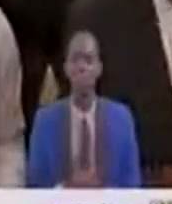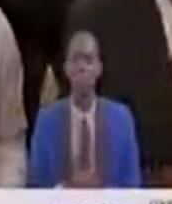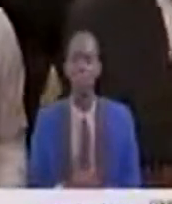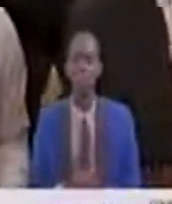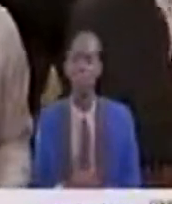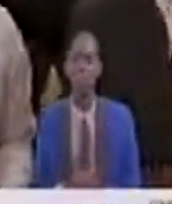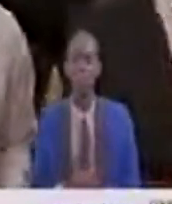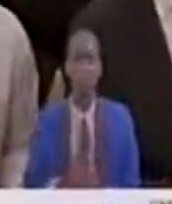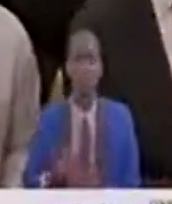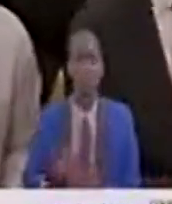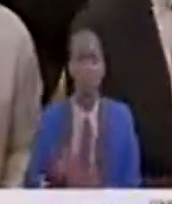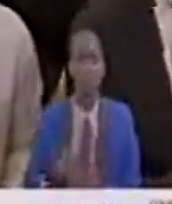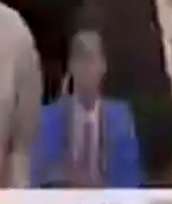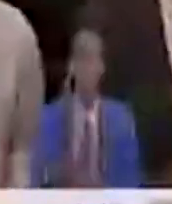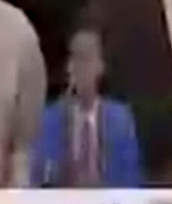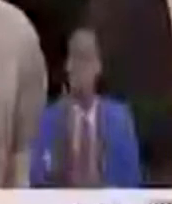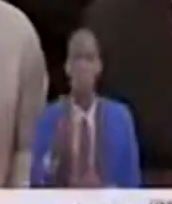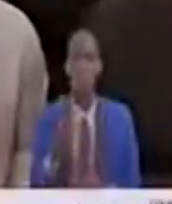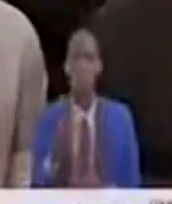Whosoever comes,